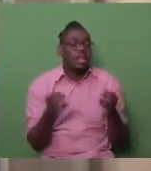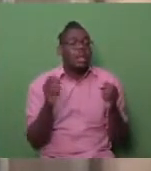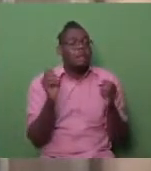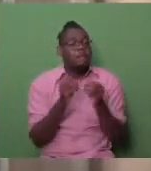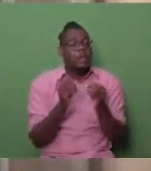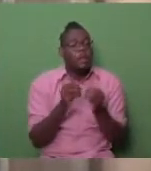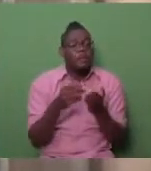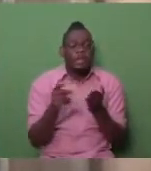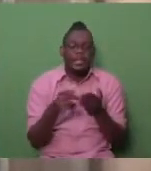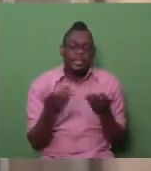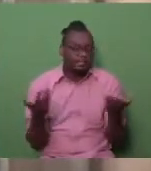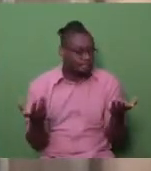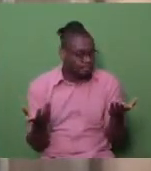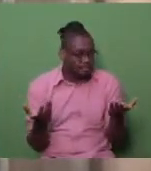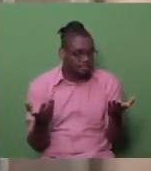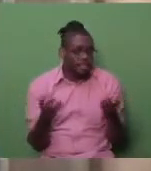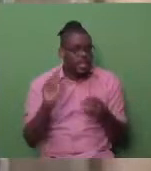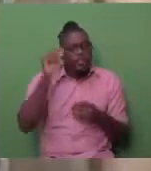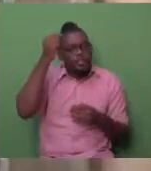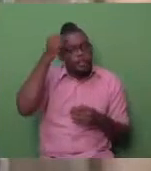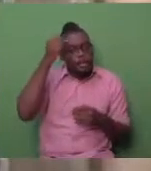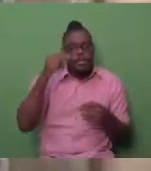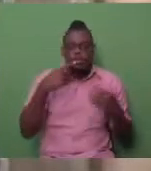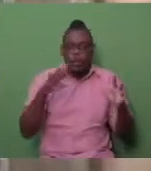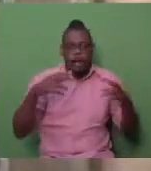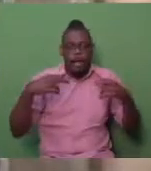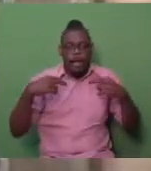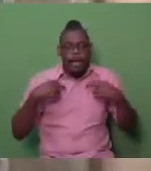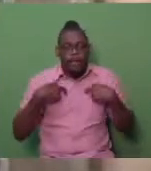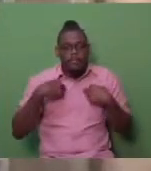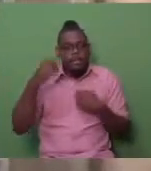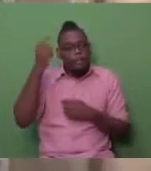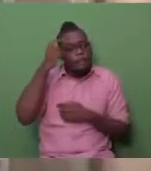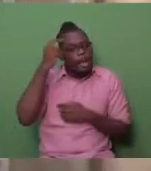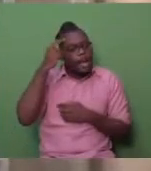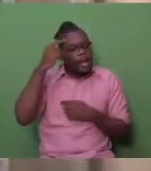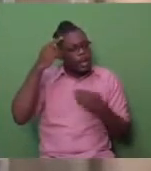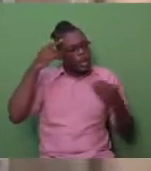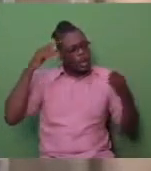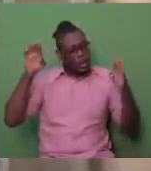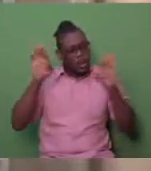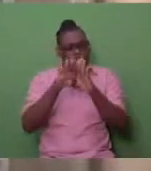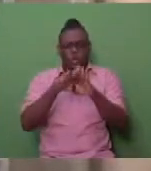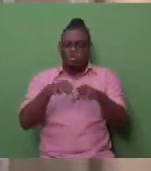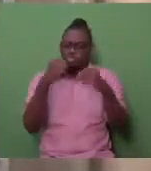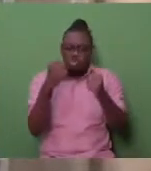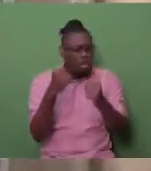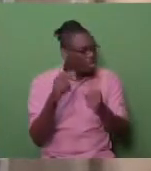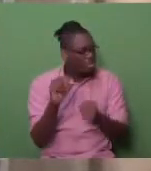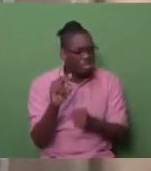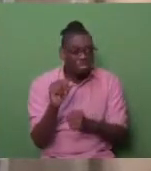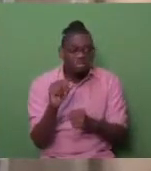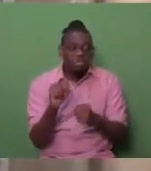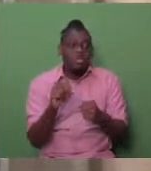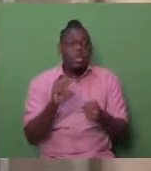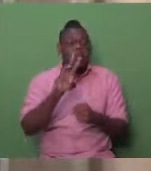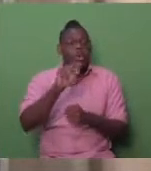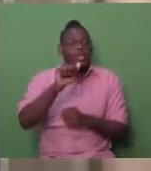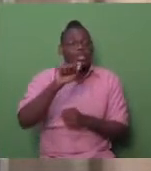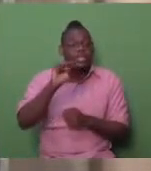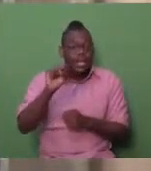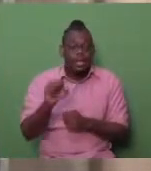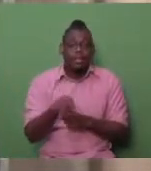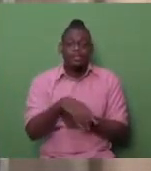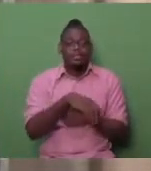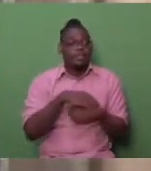Are these cuts a part of a plan to further emasculate and demonize WASA? Contract employment at WASA has now